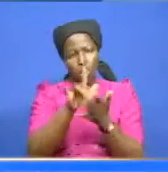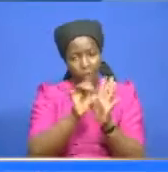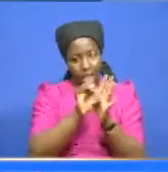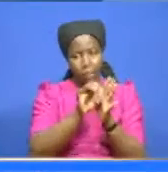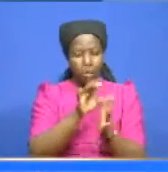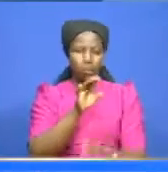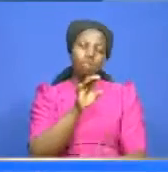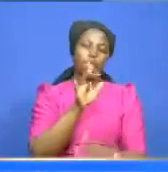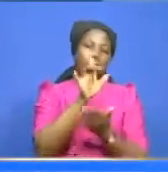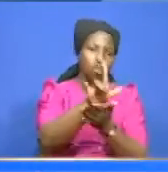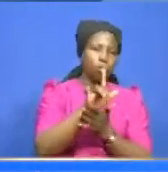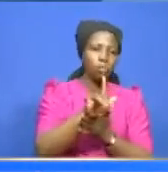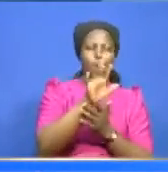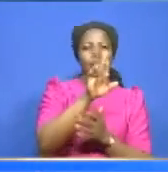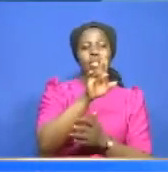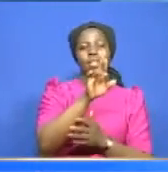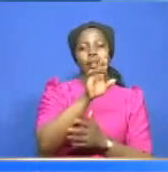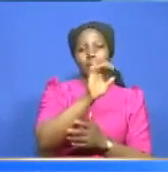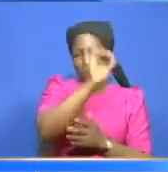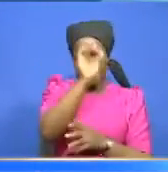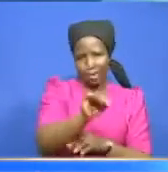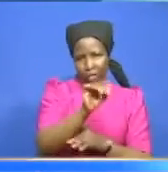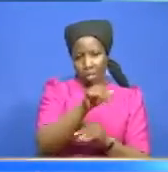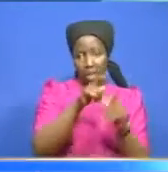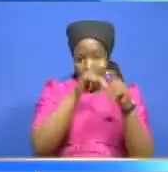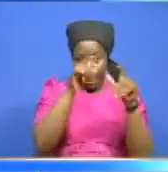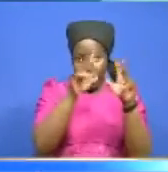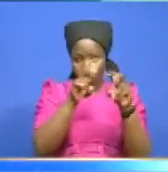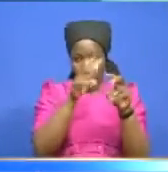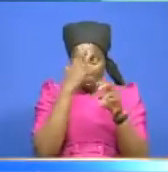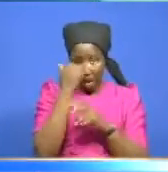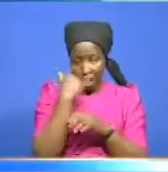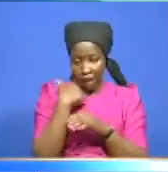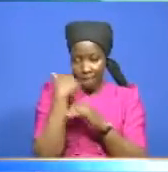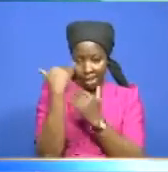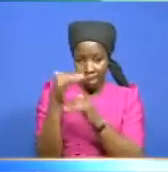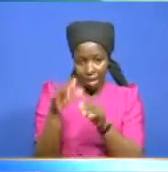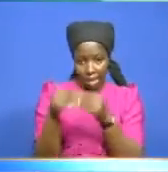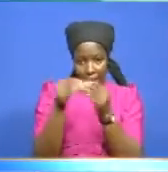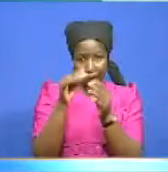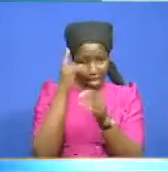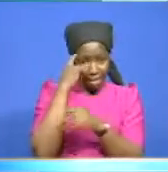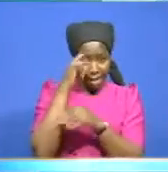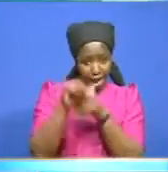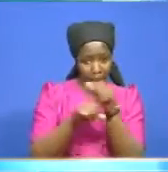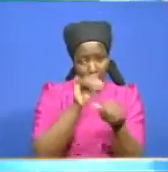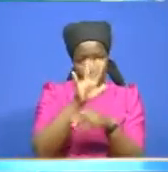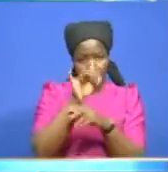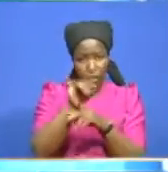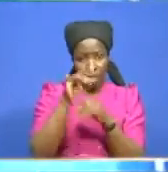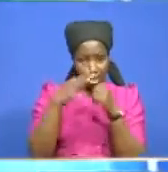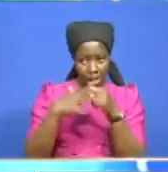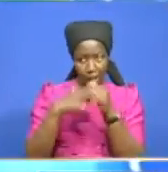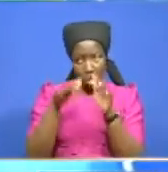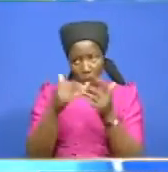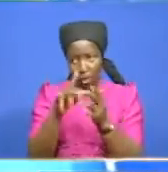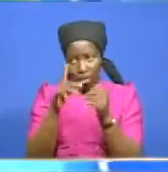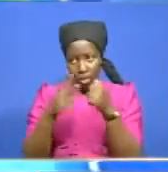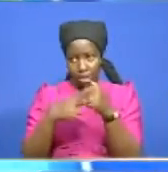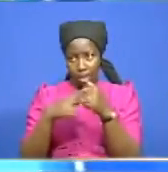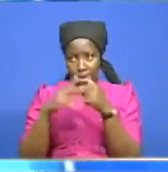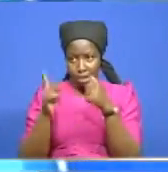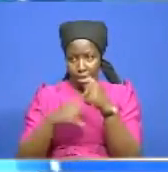big aspect of this, where beyond which there was a limit that was given. I think at the time it was around 5.9 or